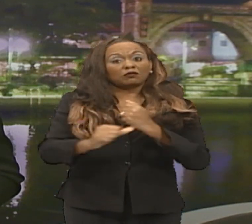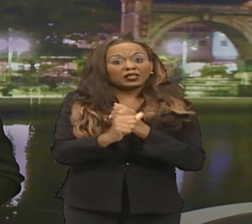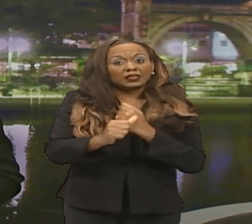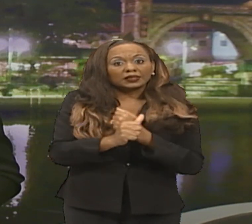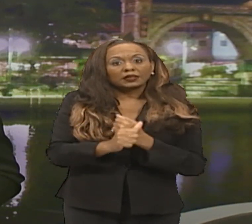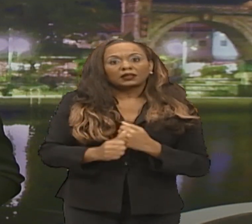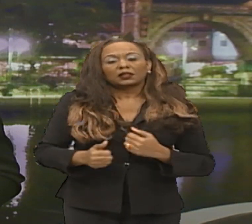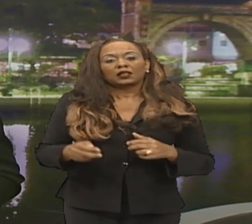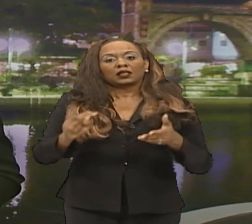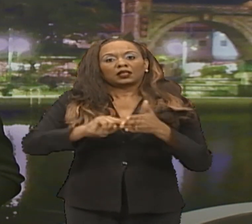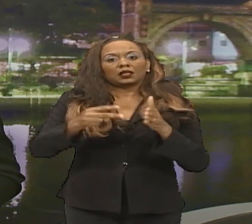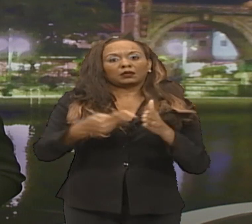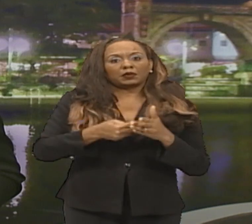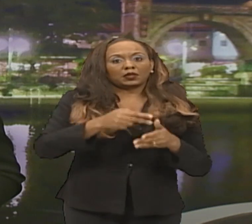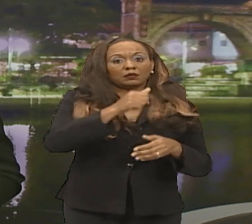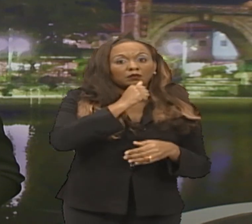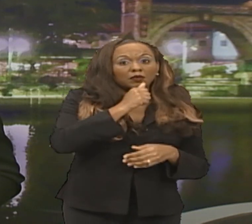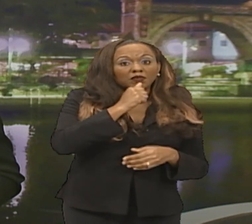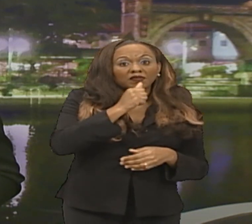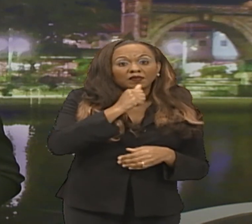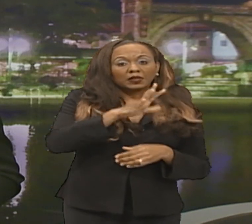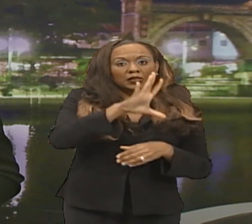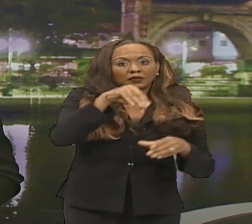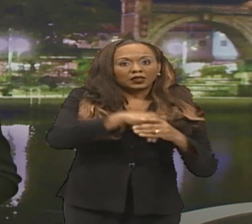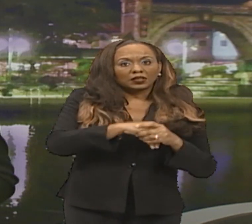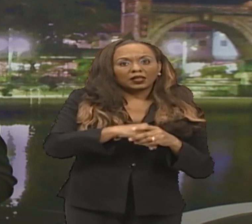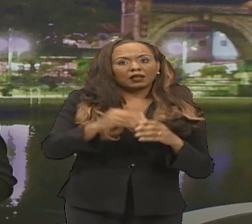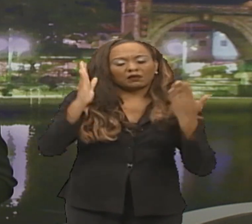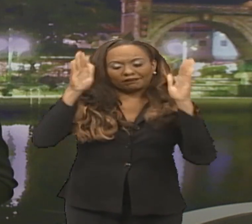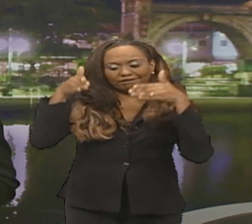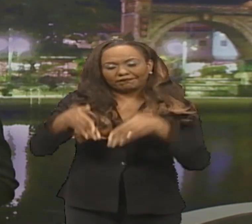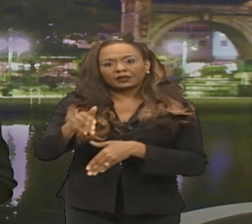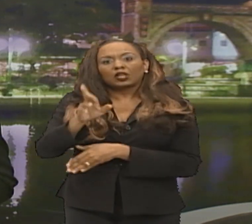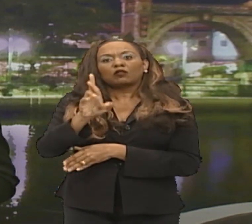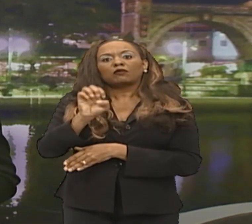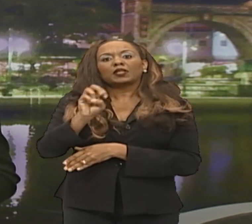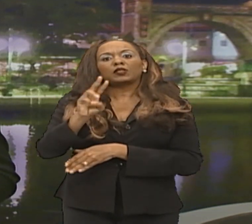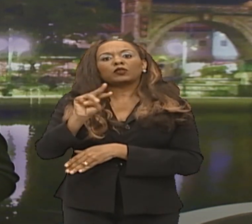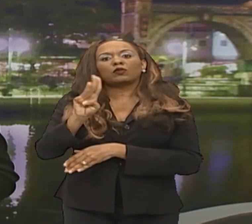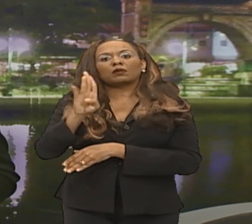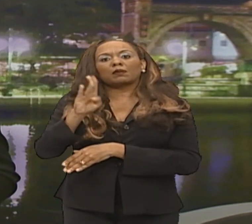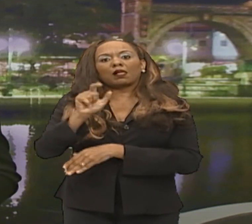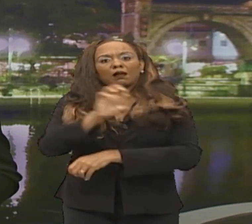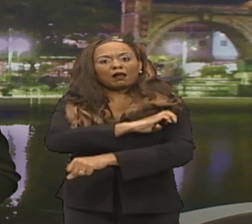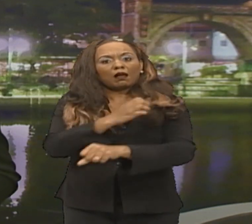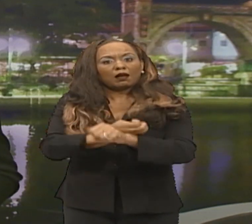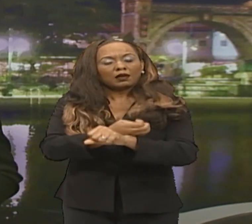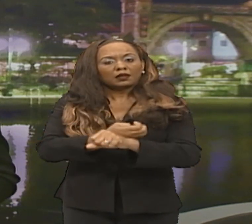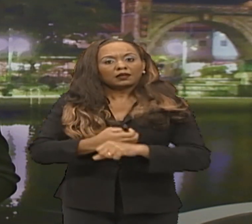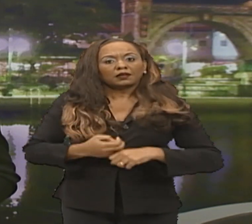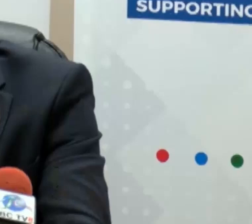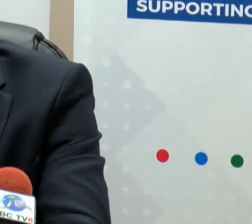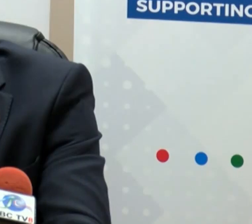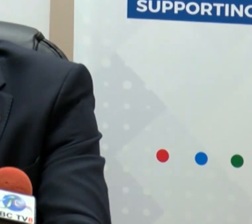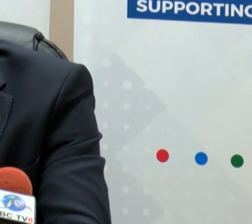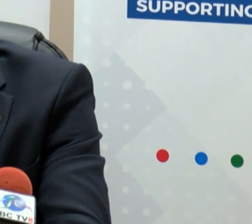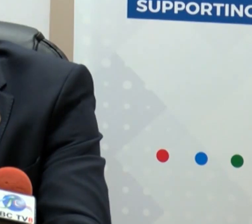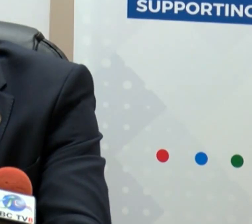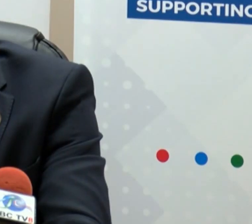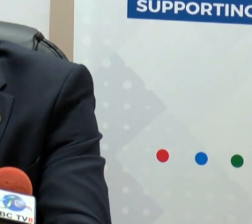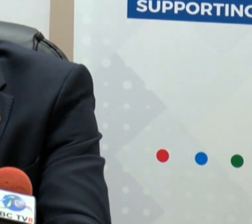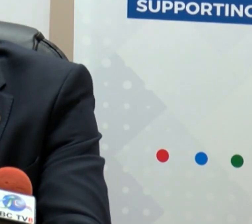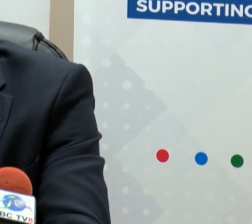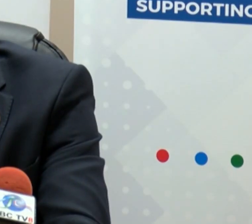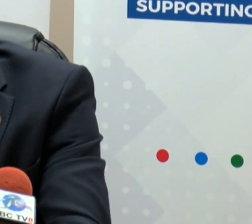the involvement of the private sector and focus on renewable energy. We bridged the gap in the gaps